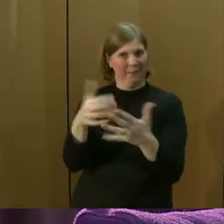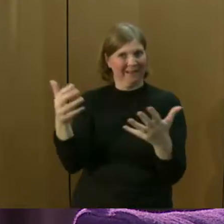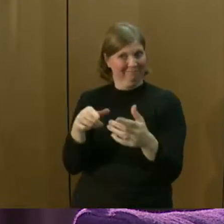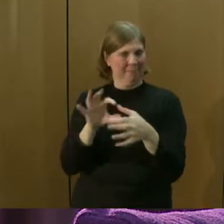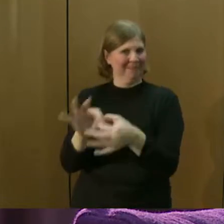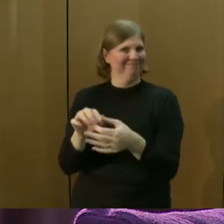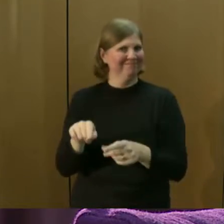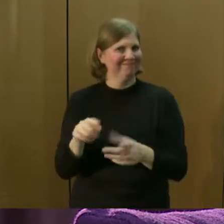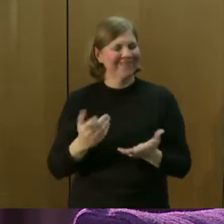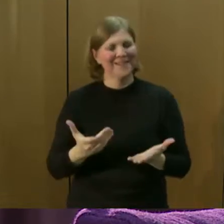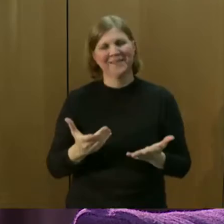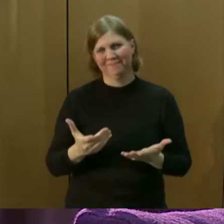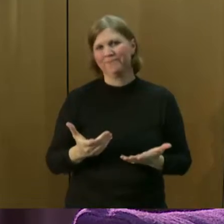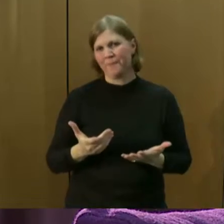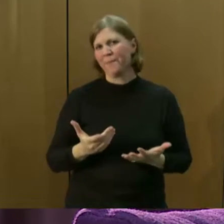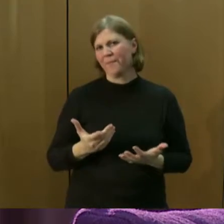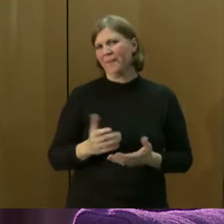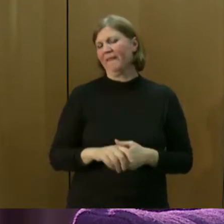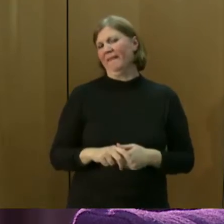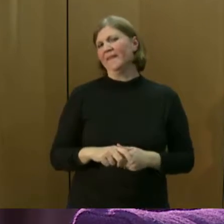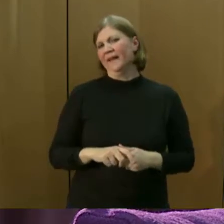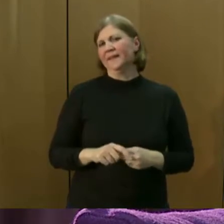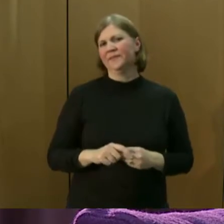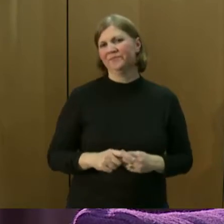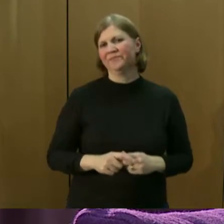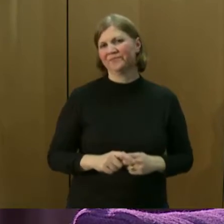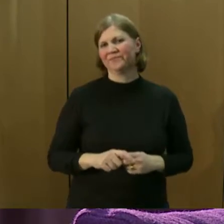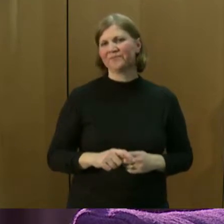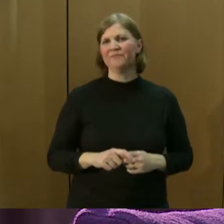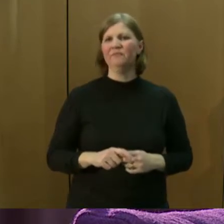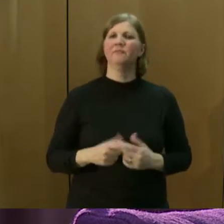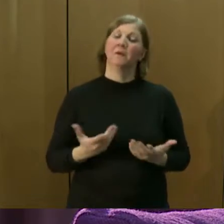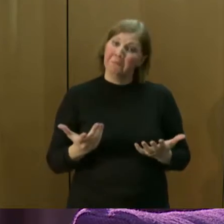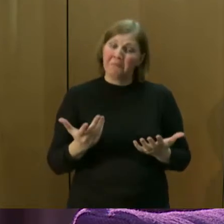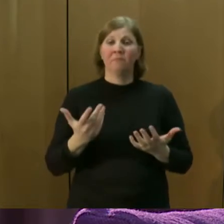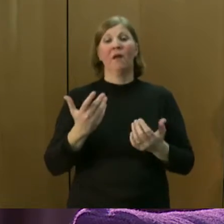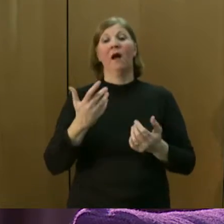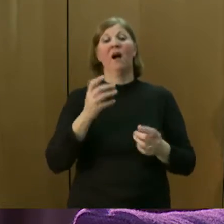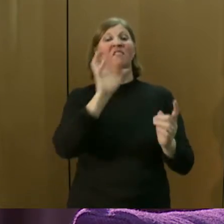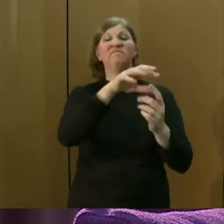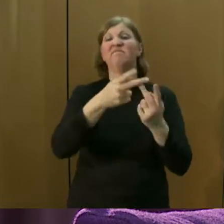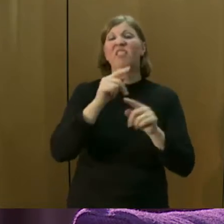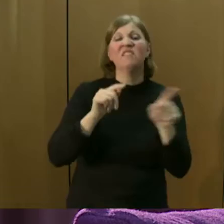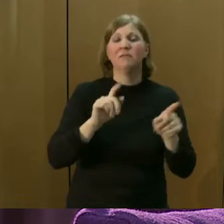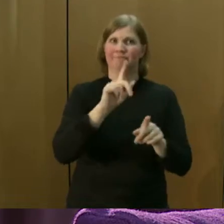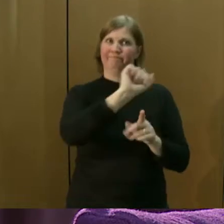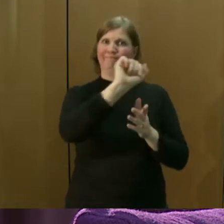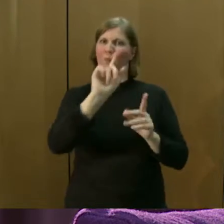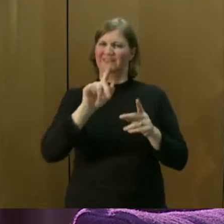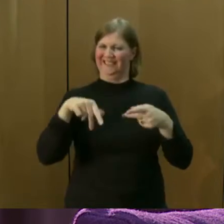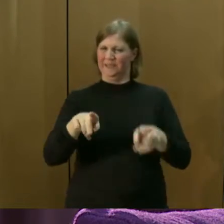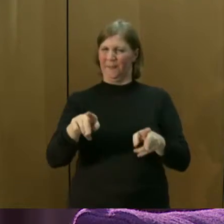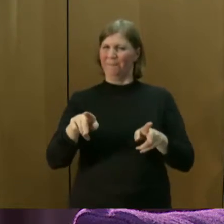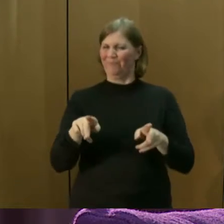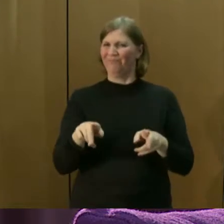depending on the greater. And some venues operate a system whereby there aren't any